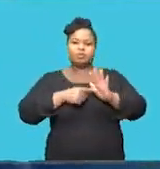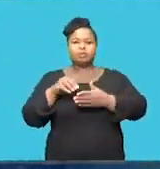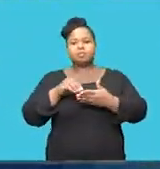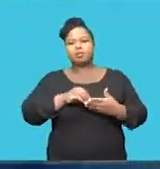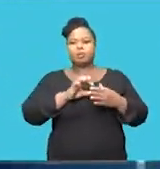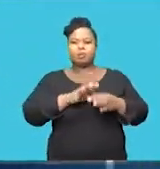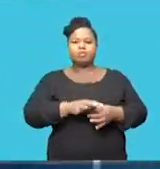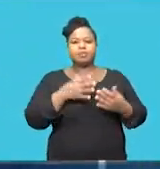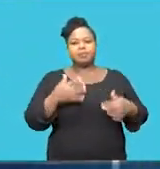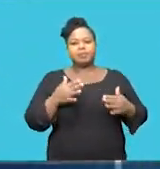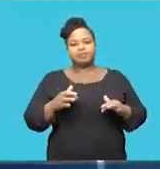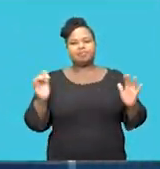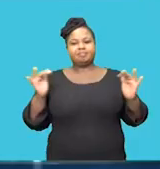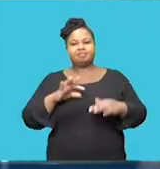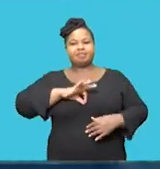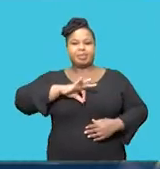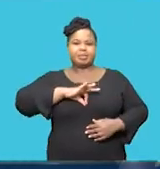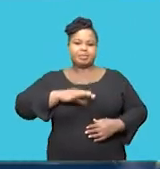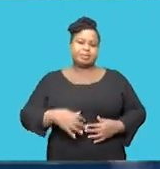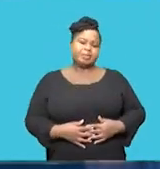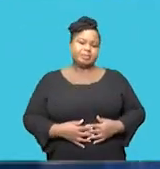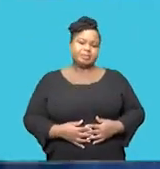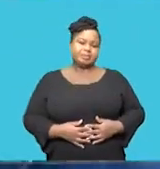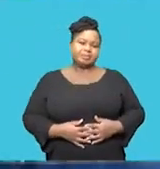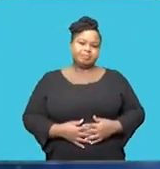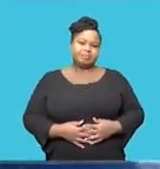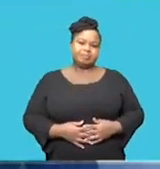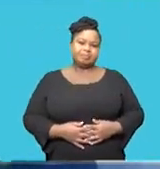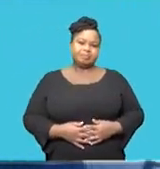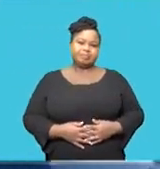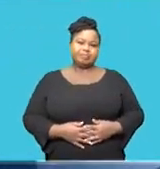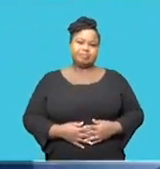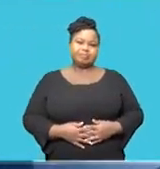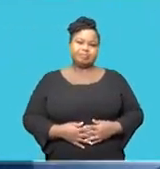an impressive collection of medals. Malan Lehlekan for Soweto TV Sports.